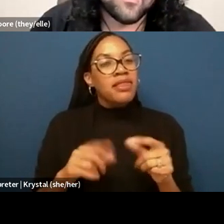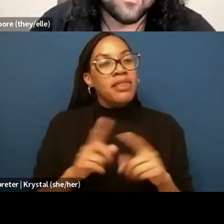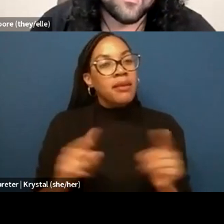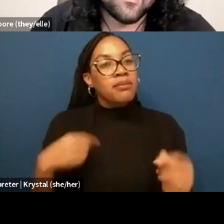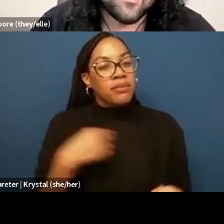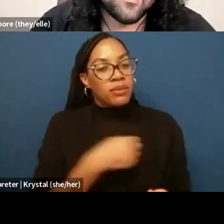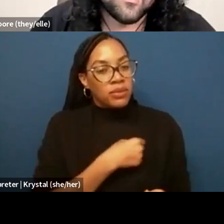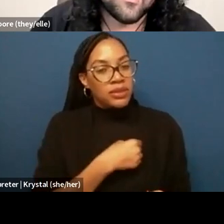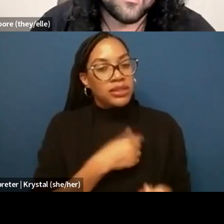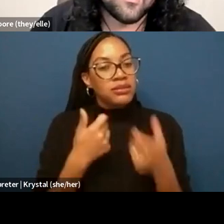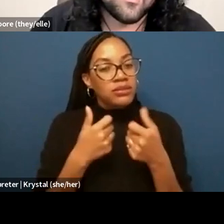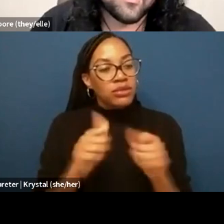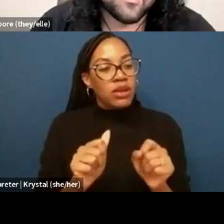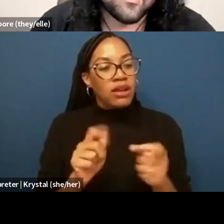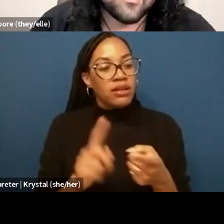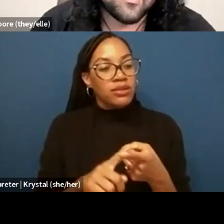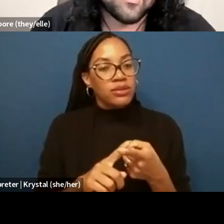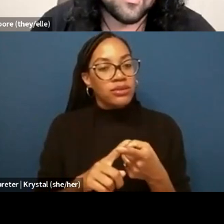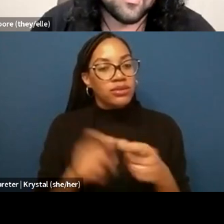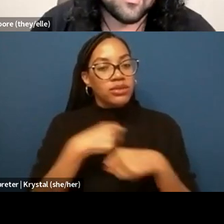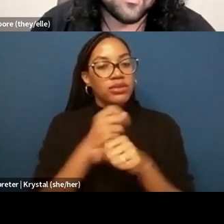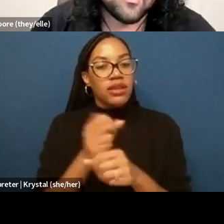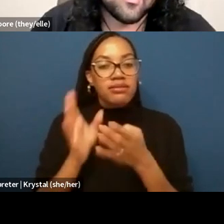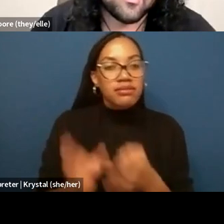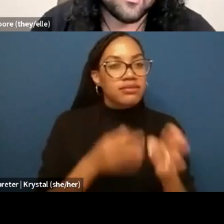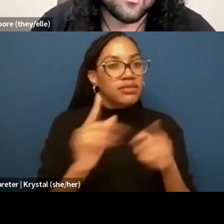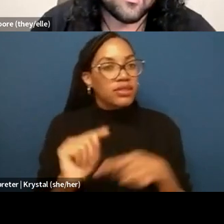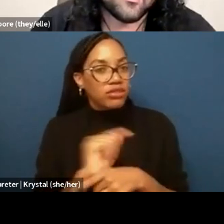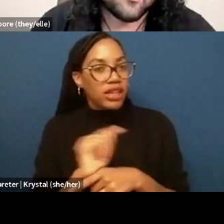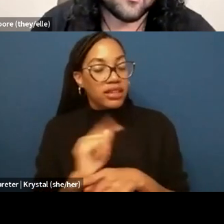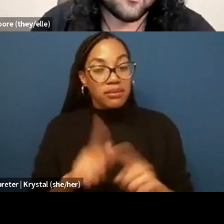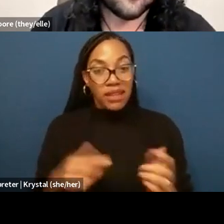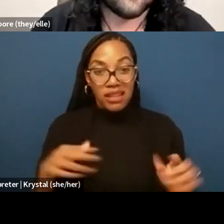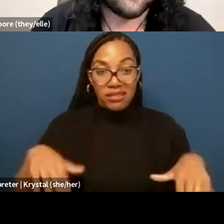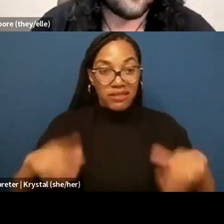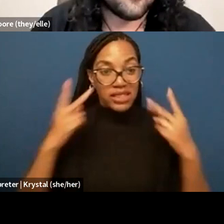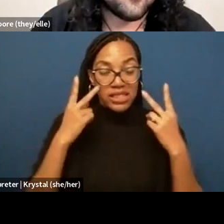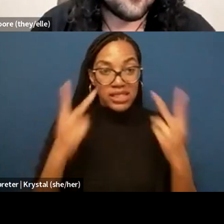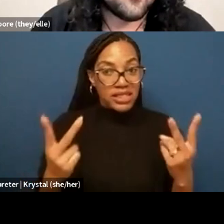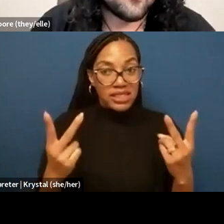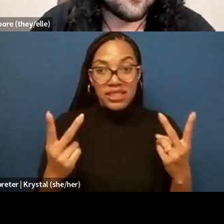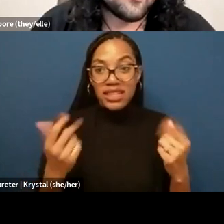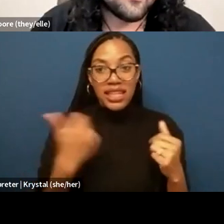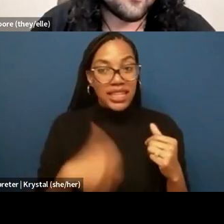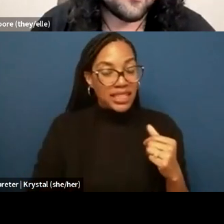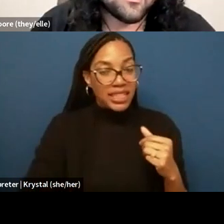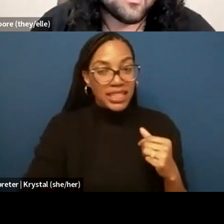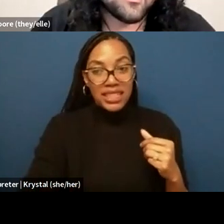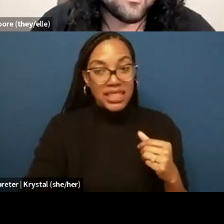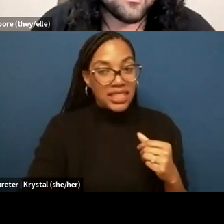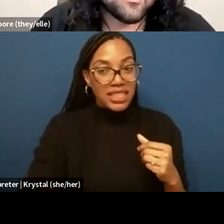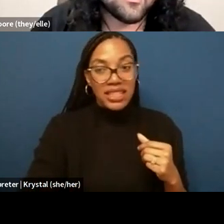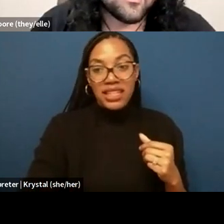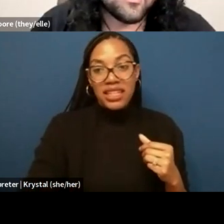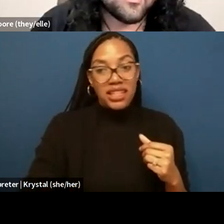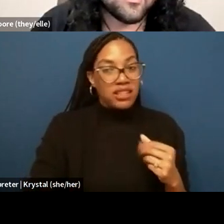an individual kind of training in that, but I actually haven't come across or seen industry resources to